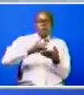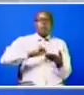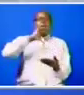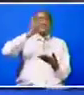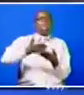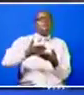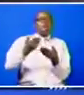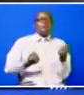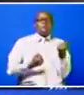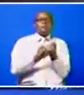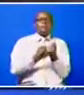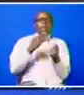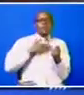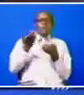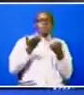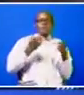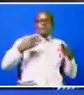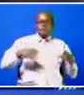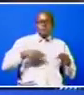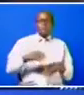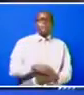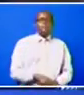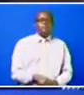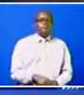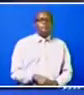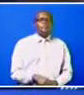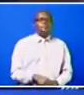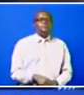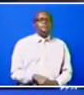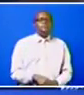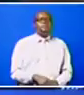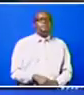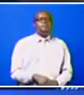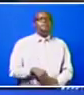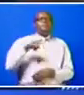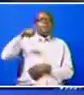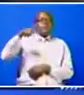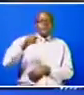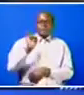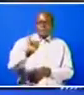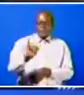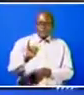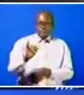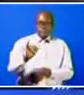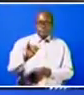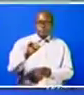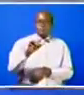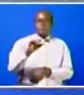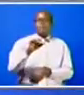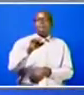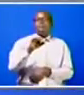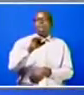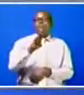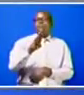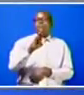and support our entrepreneurs. We are the largest custodian of Bitcoin in the world, and we believe that Bitcoin is the foundation